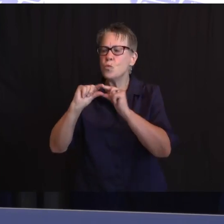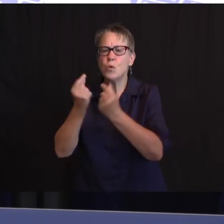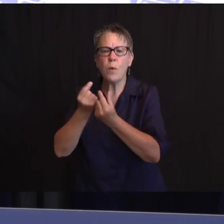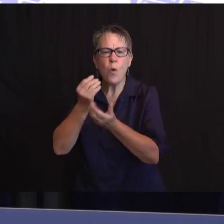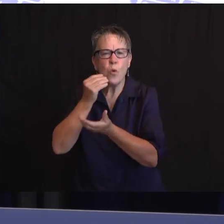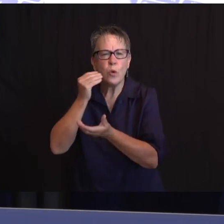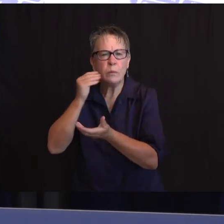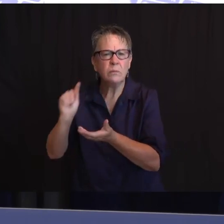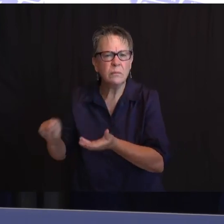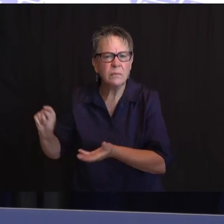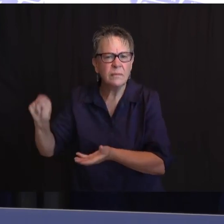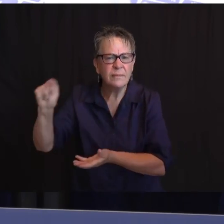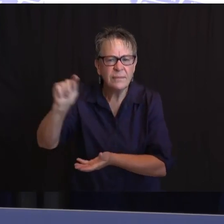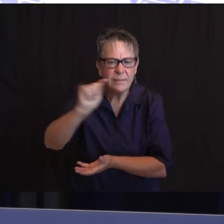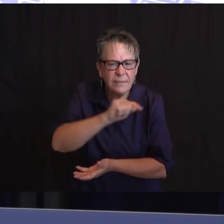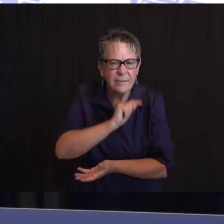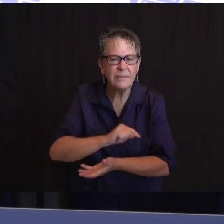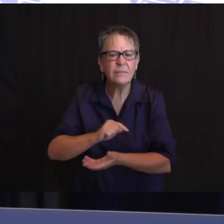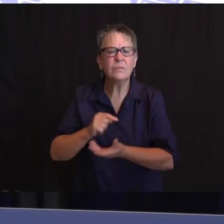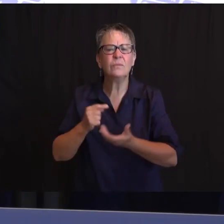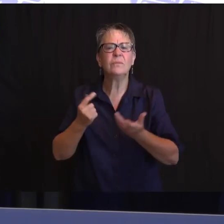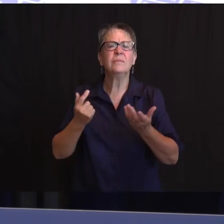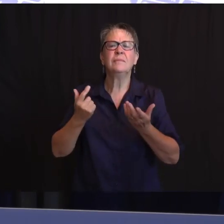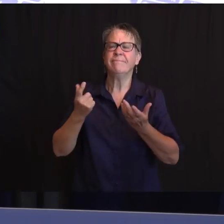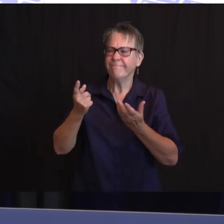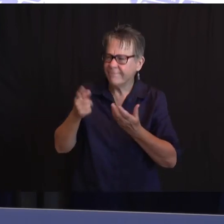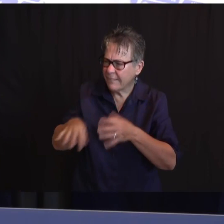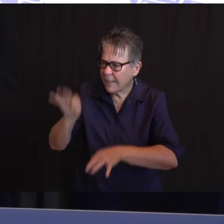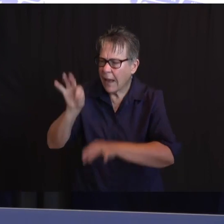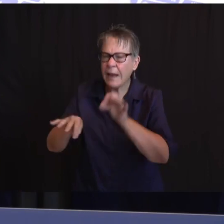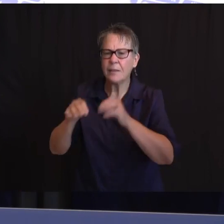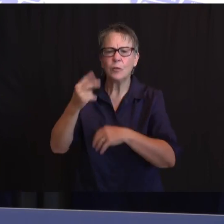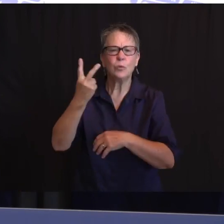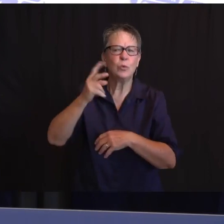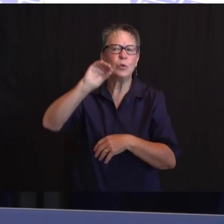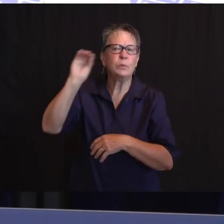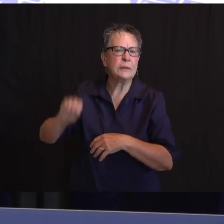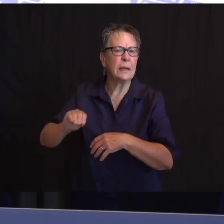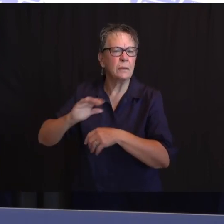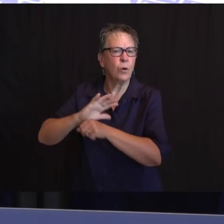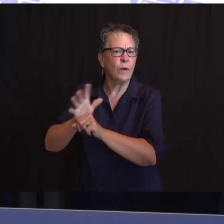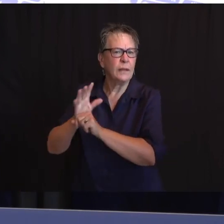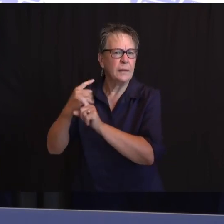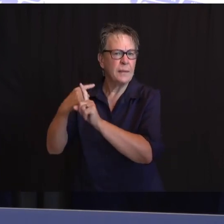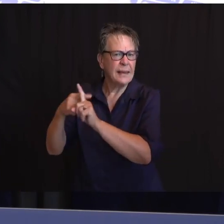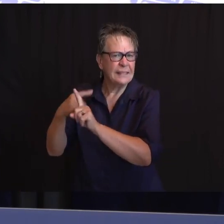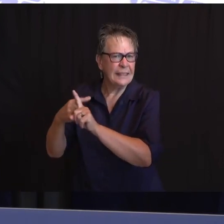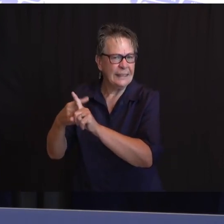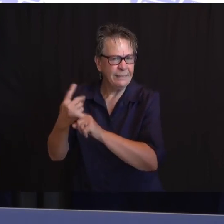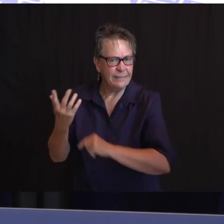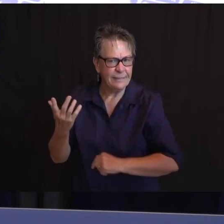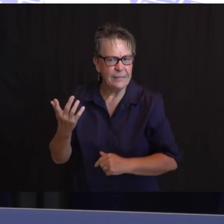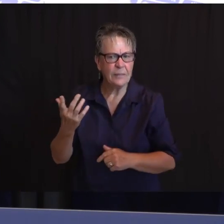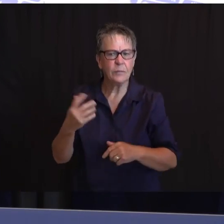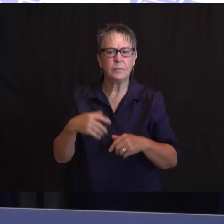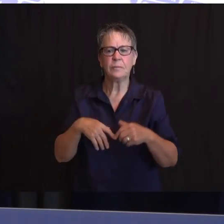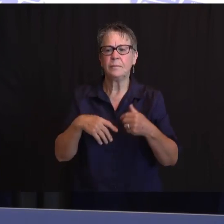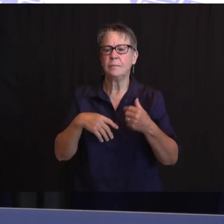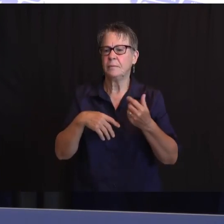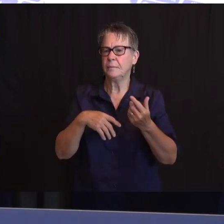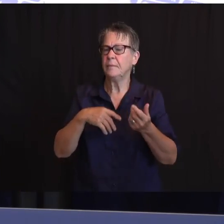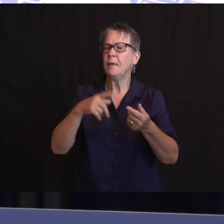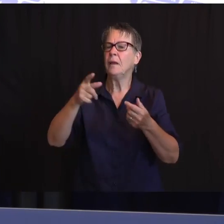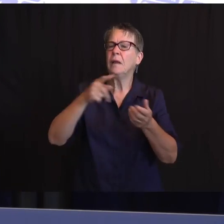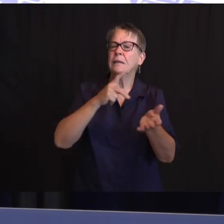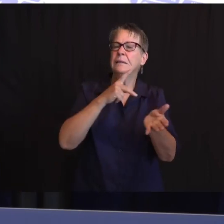test regularly and report over 6,000 total tests performed with an average 10% positivity